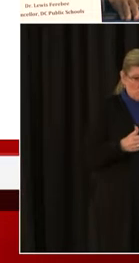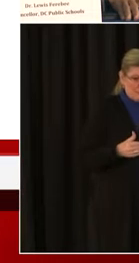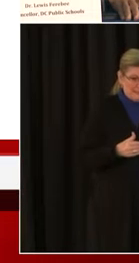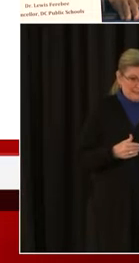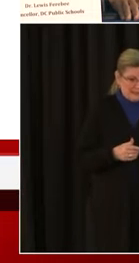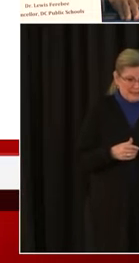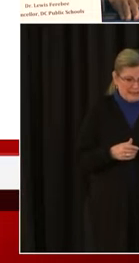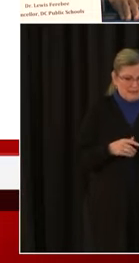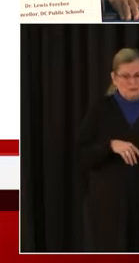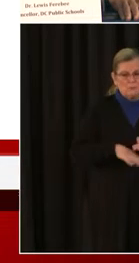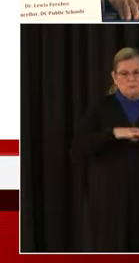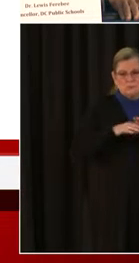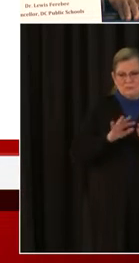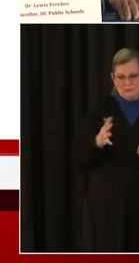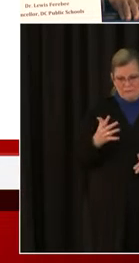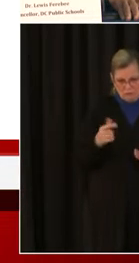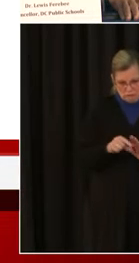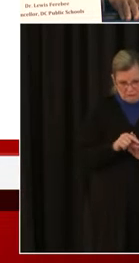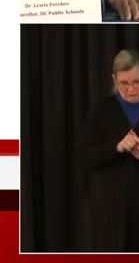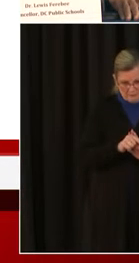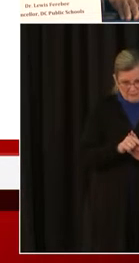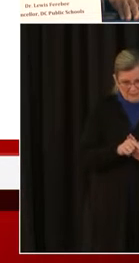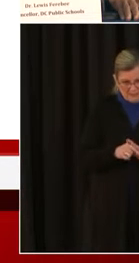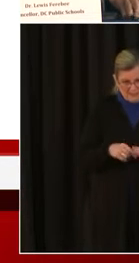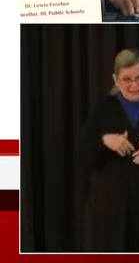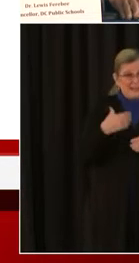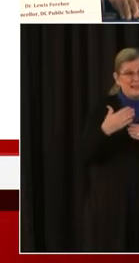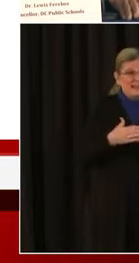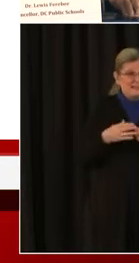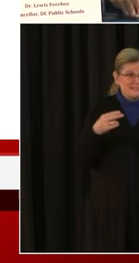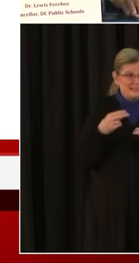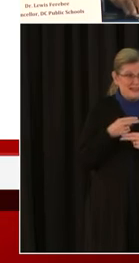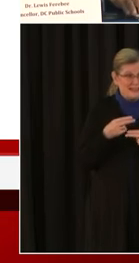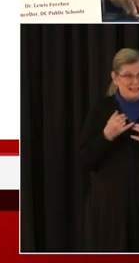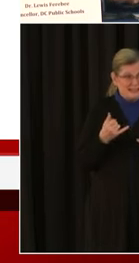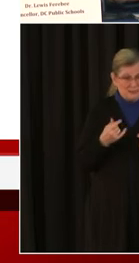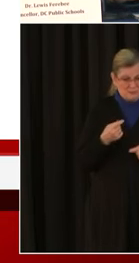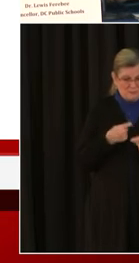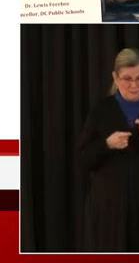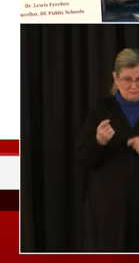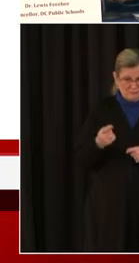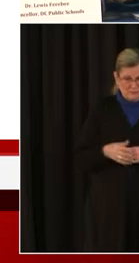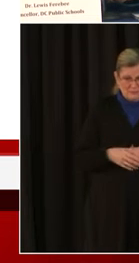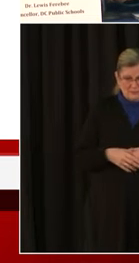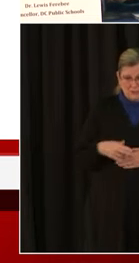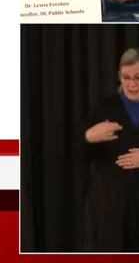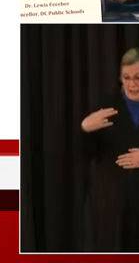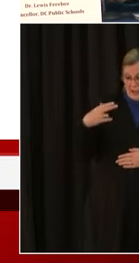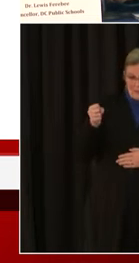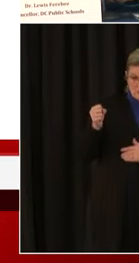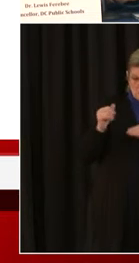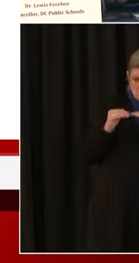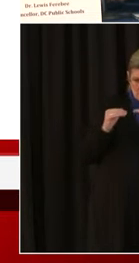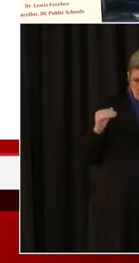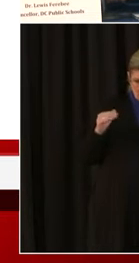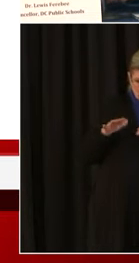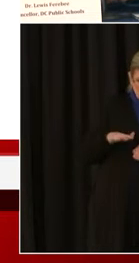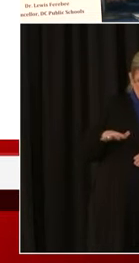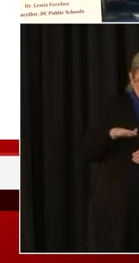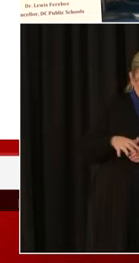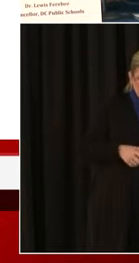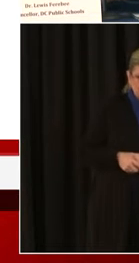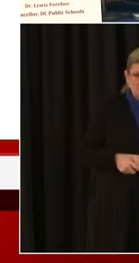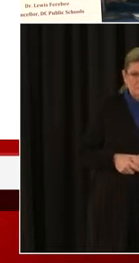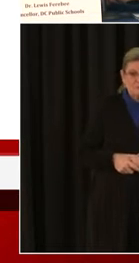next slide. I'm going to speak a little bit more to our secondary schools. So this is specifically for schools that